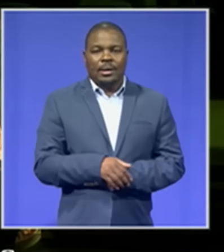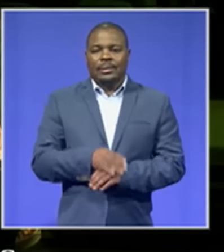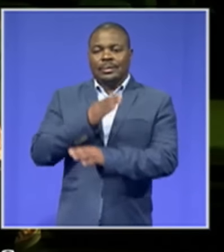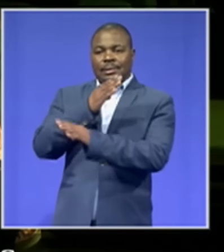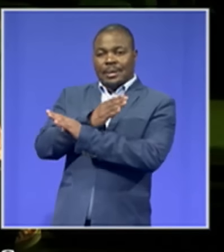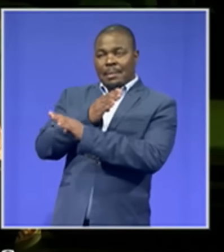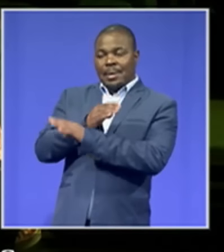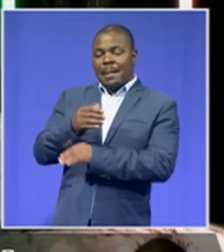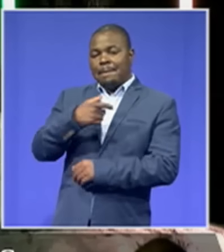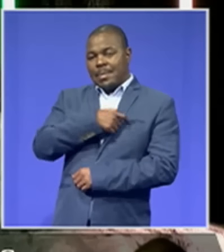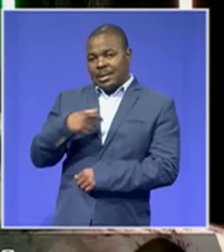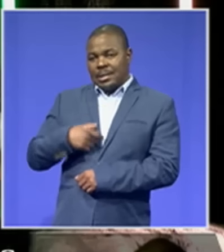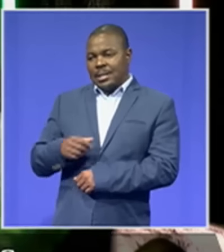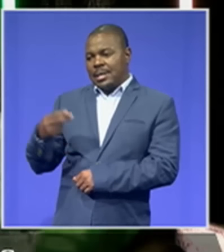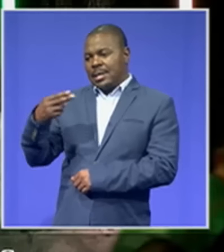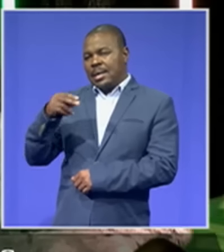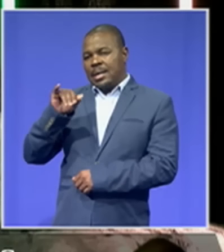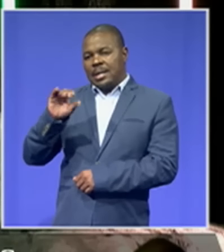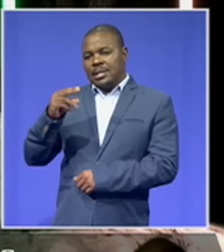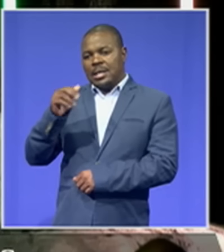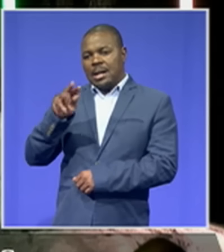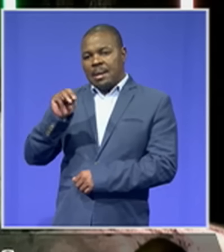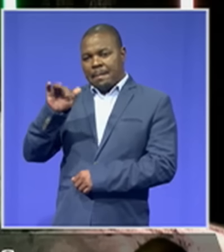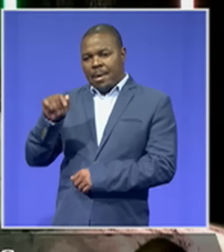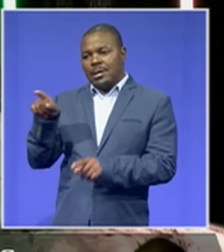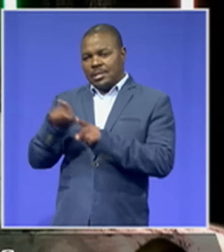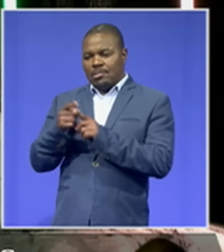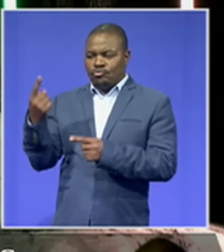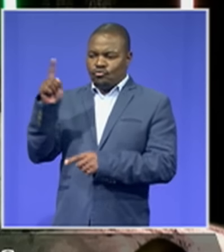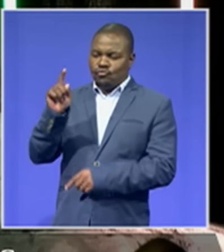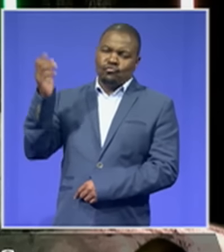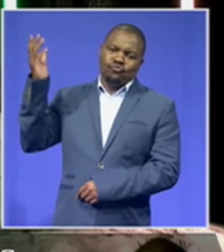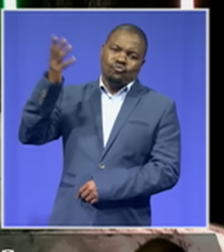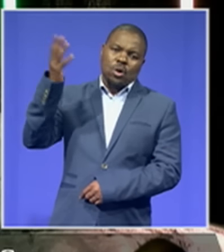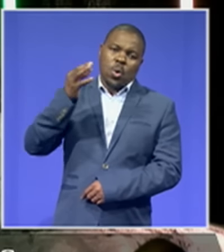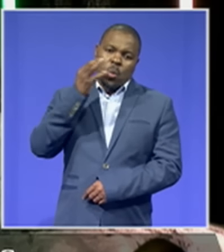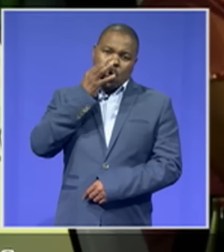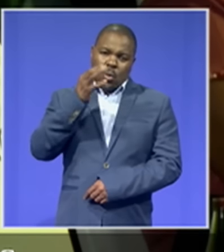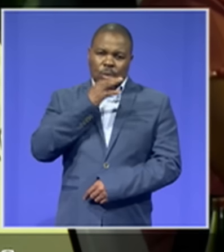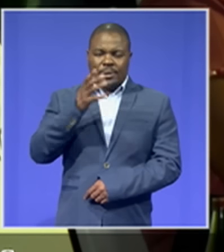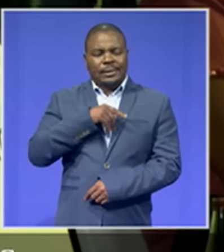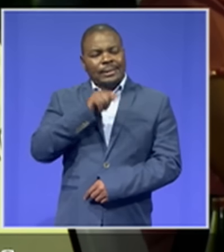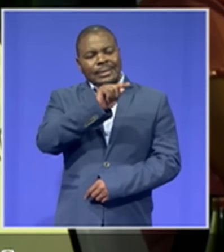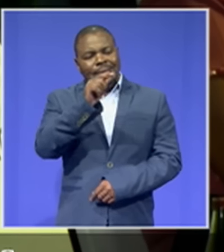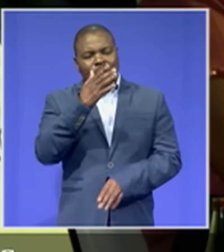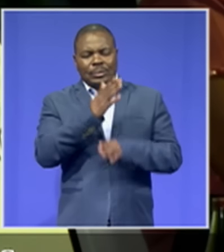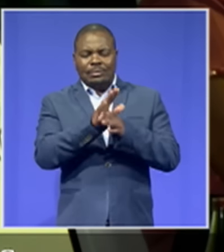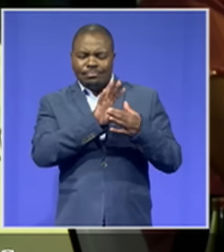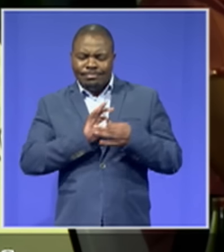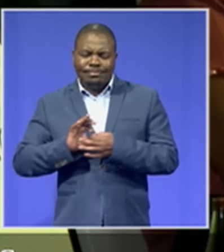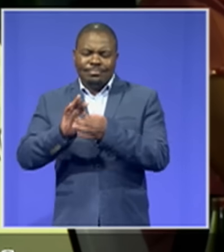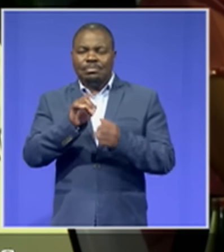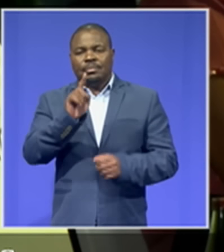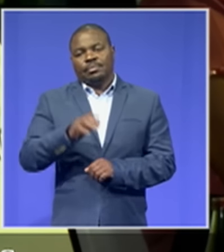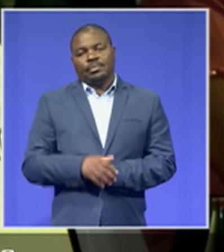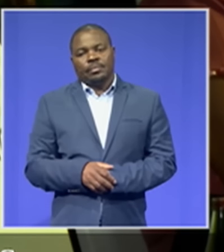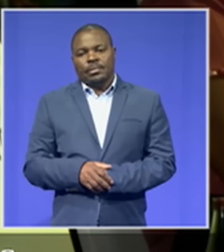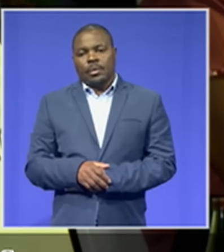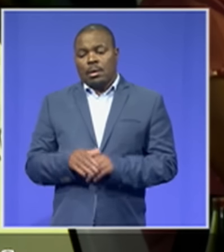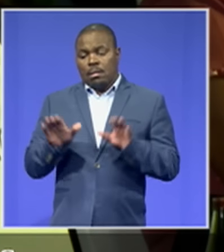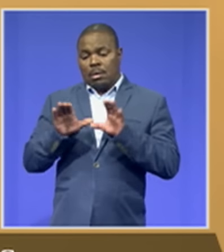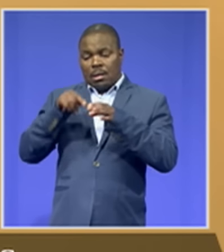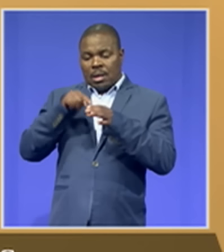Hakainde Hichilema o fanne ka puo ya sehloho hape a ipiletsa hore ho be le tshebedisano mmoho le kaleng la diminerale. Lekgotla la diminerale